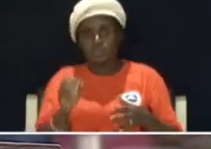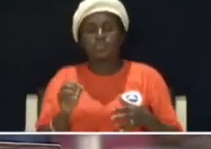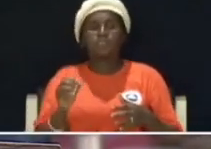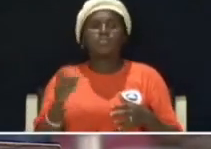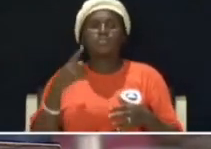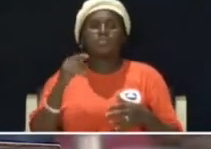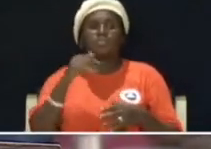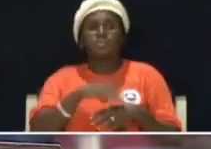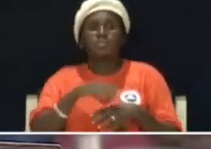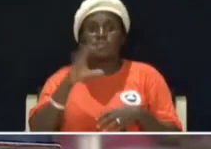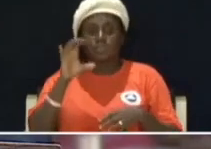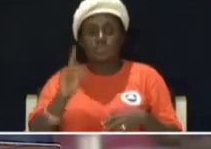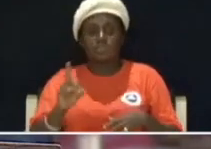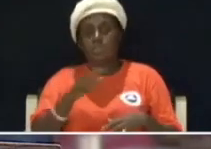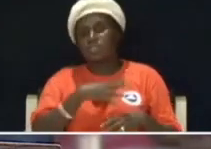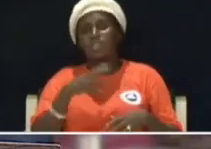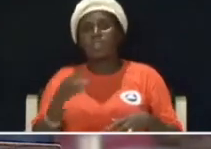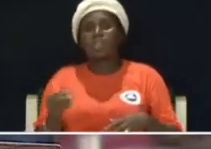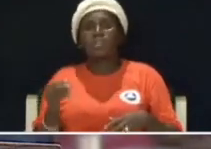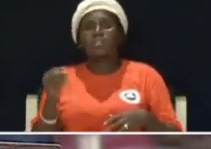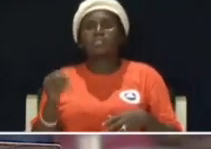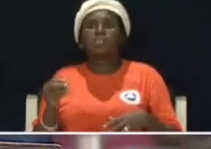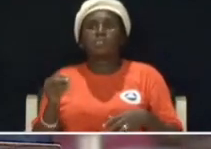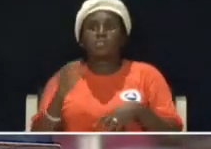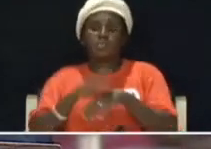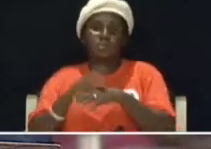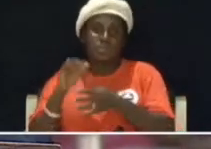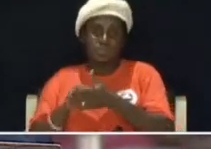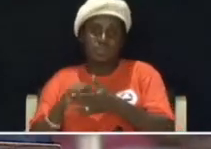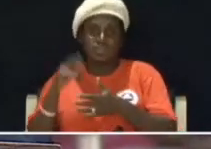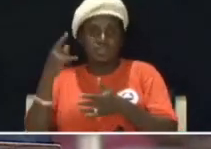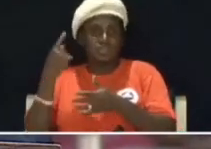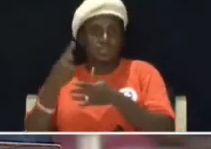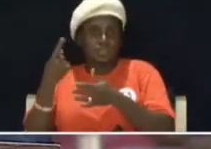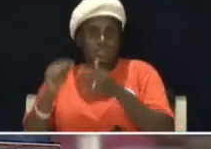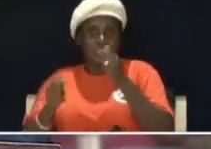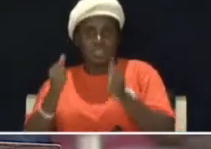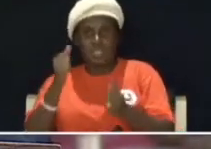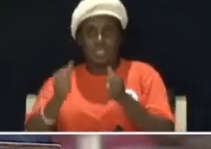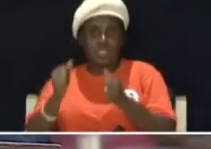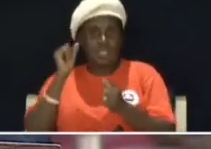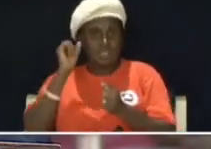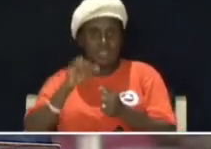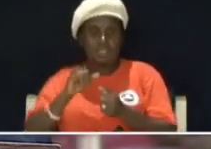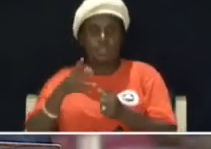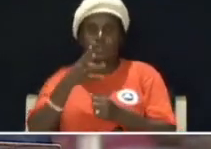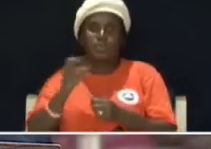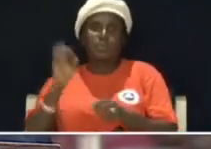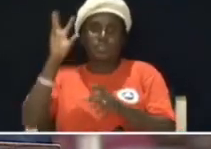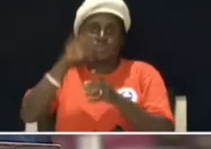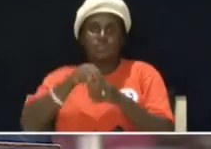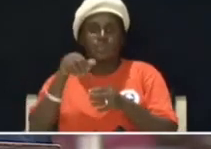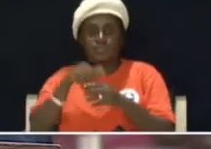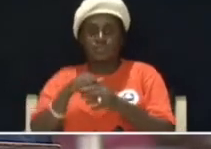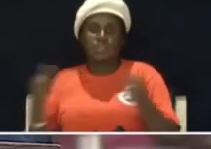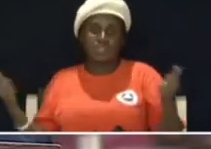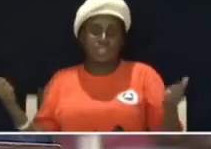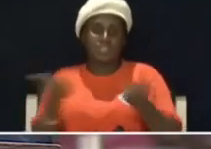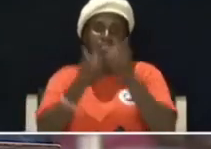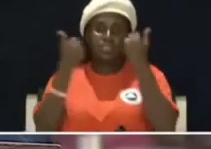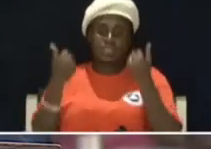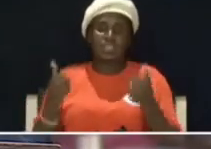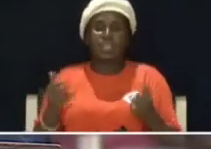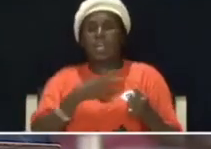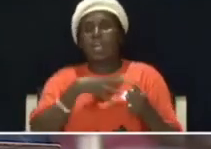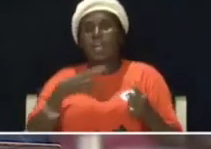it. On a car trip in Abu Dhabi, the car she was in was involved in a ghastly accident. On